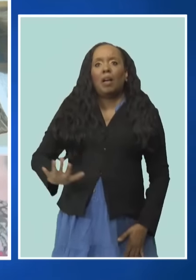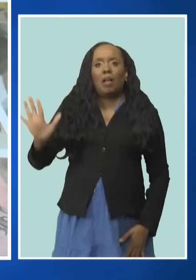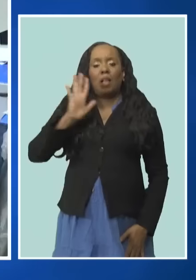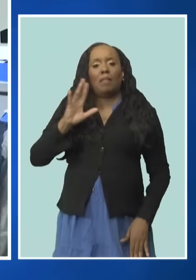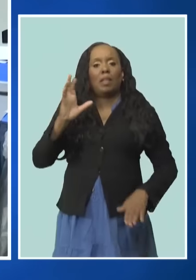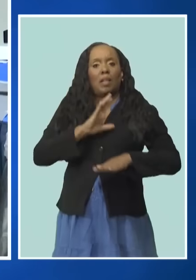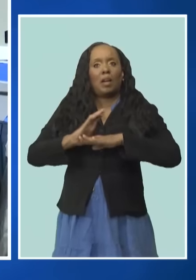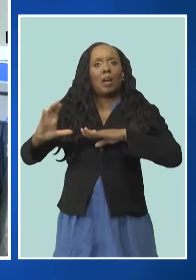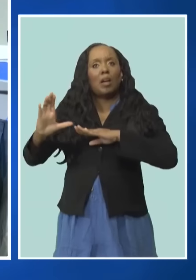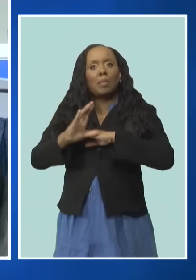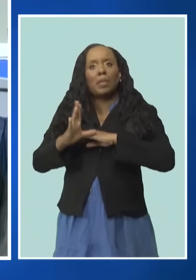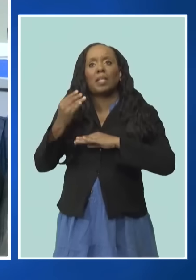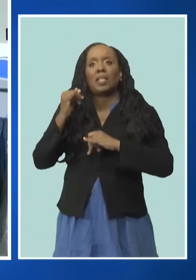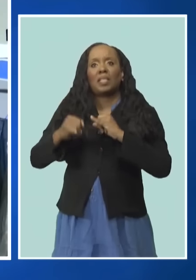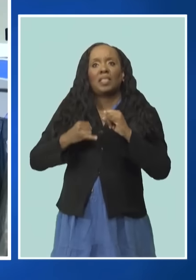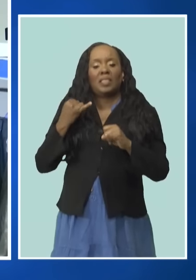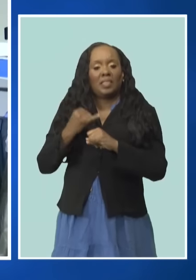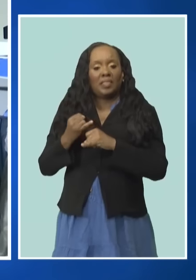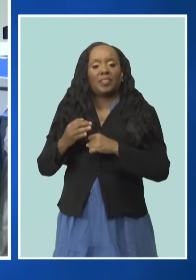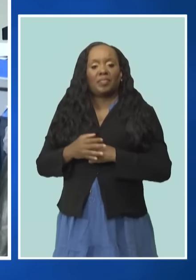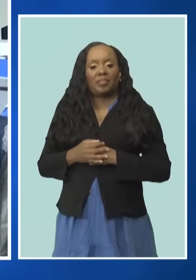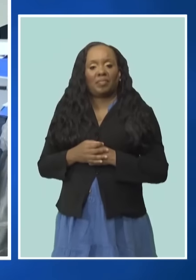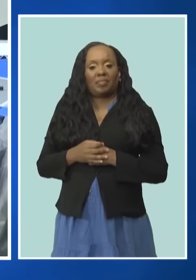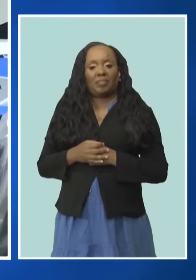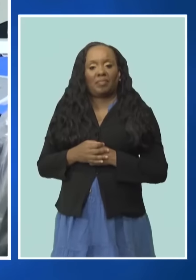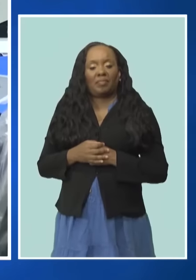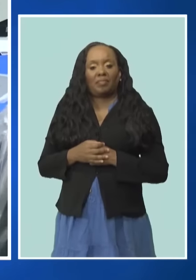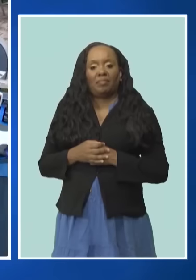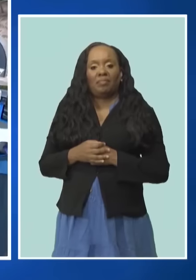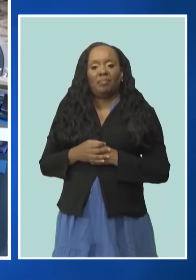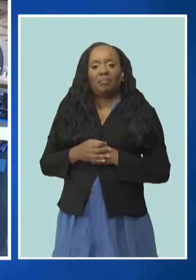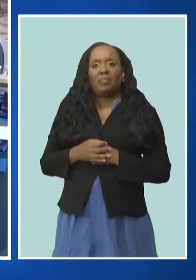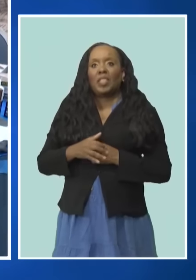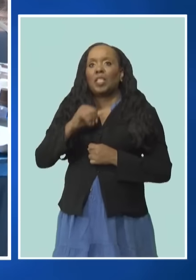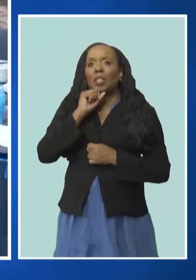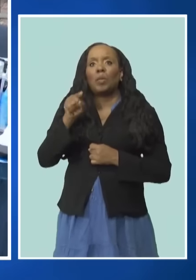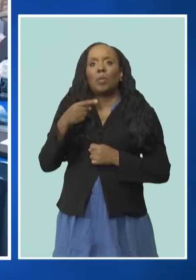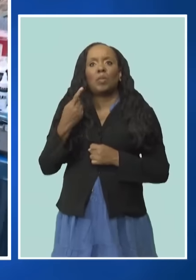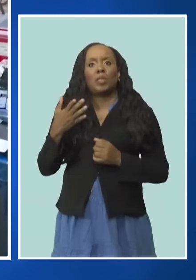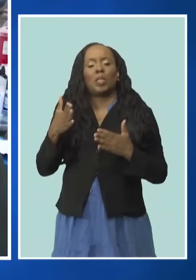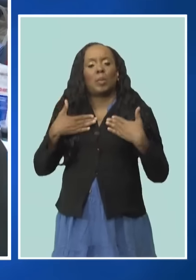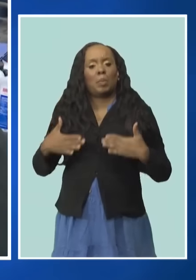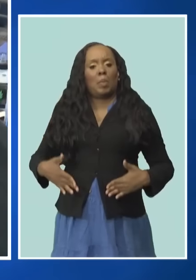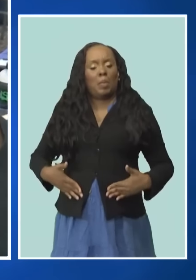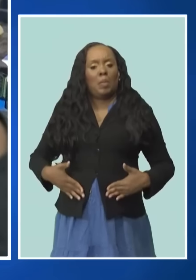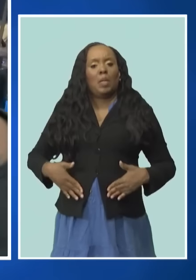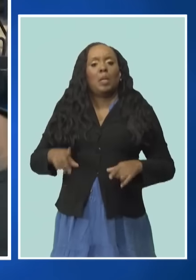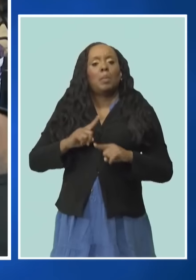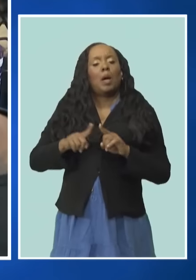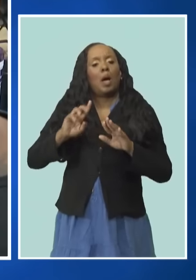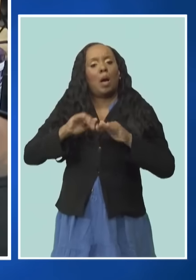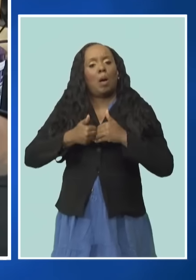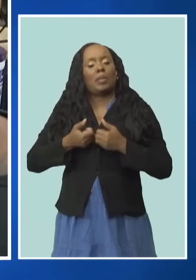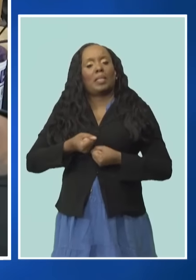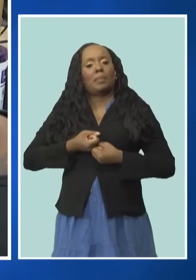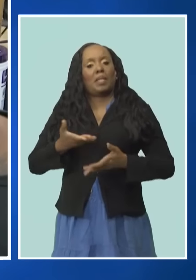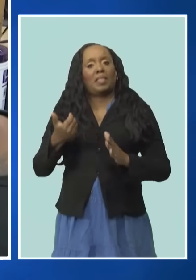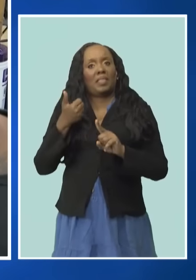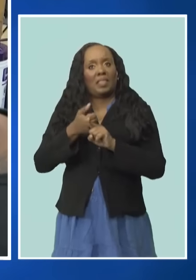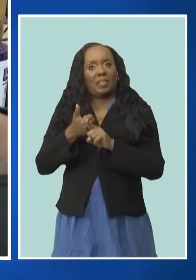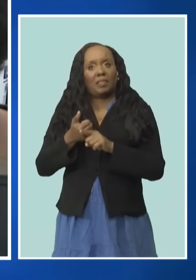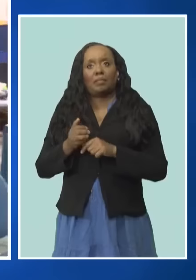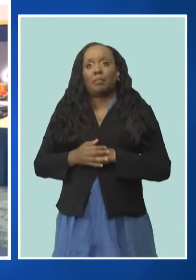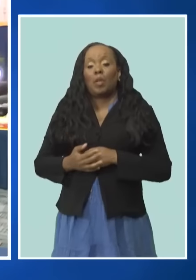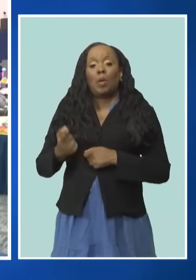Caribbean and beyond. For many, it's more than body art, it's a way to express themselves. Tattoo artist Trevor